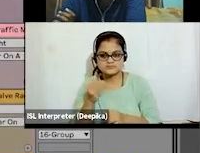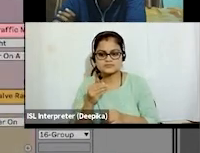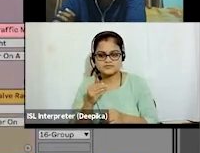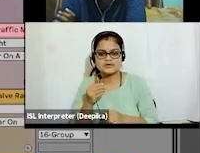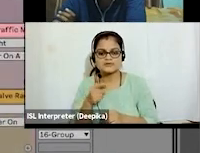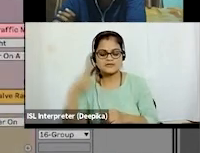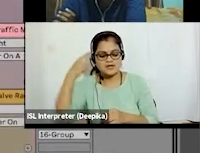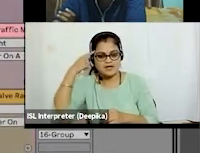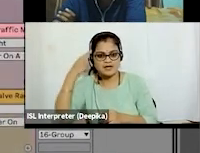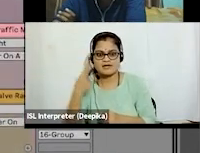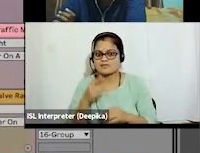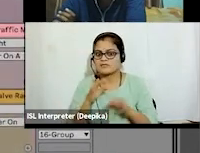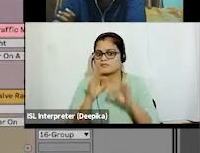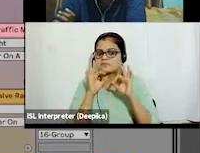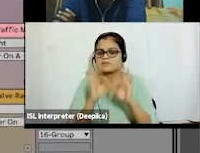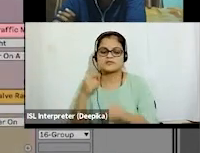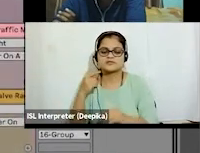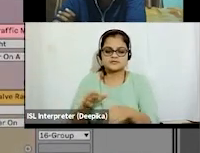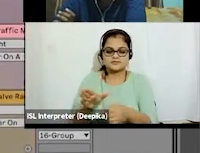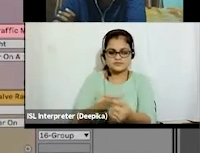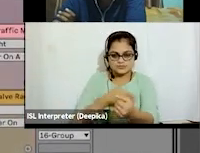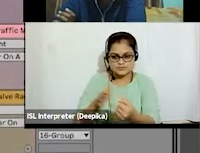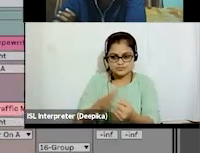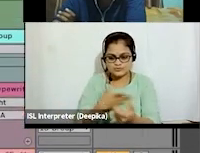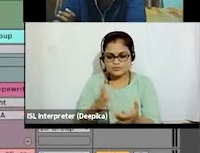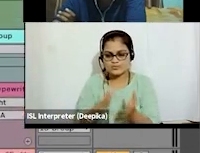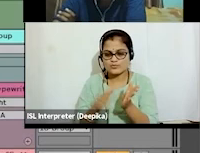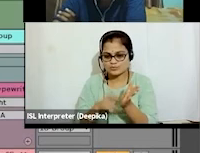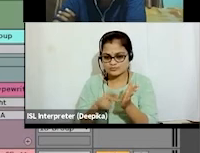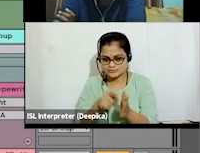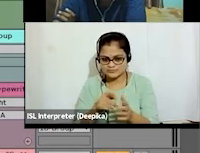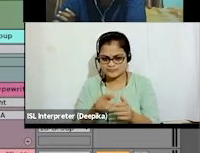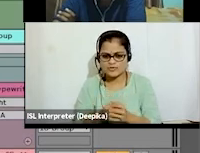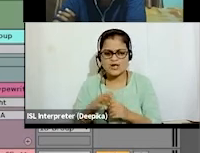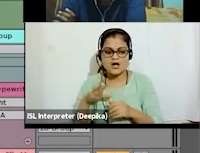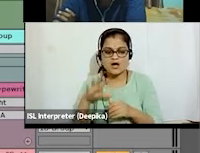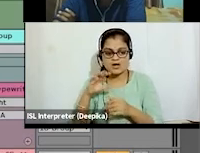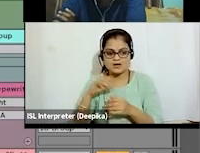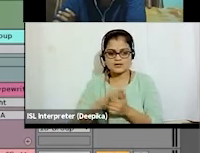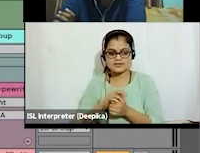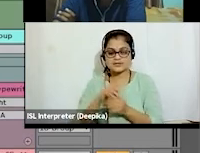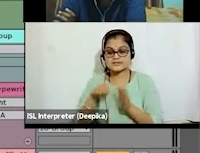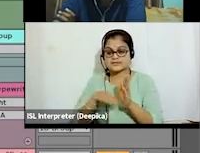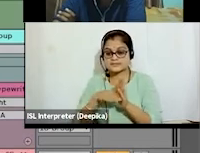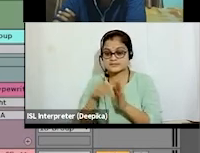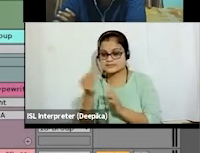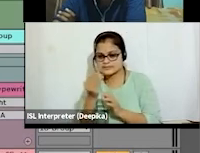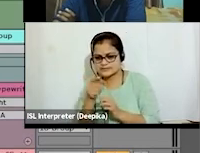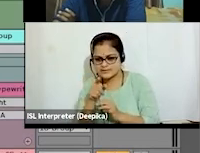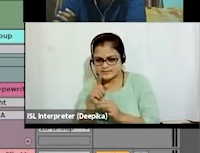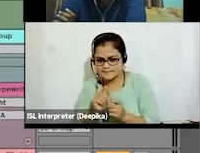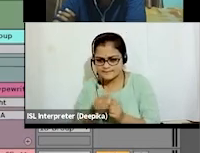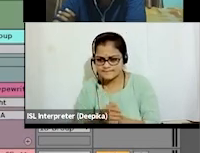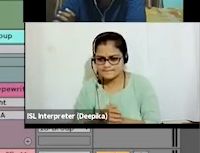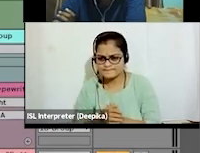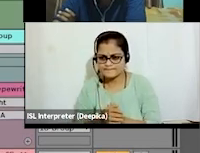Yeah. Is this arpeggiated in like octaves to go up and down octaves? Kind of? Yeah, it's in steps of it's Right. I think